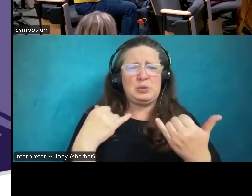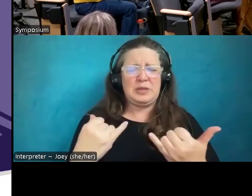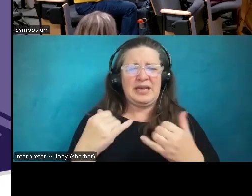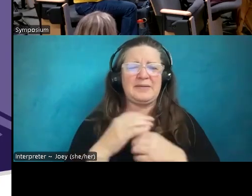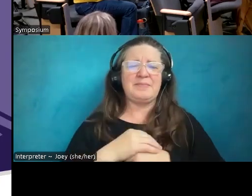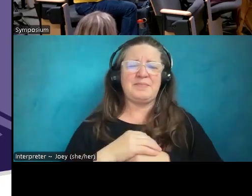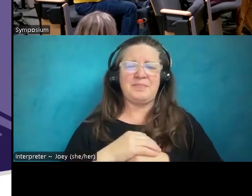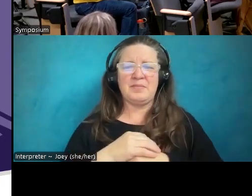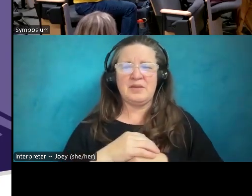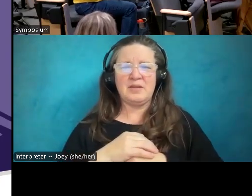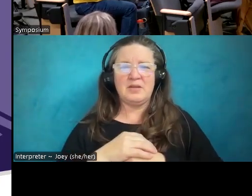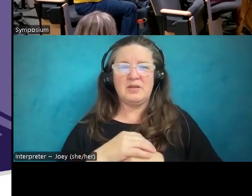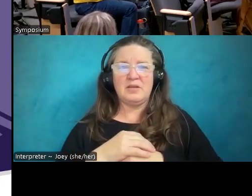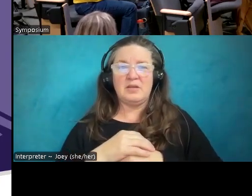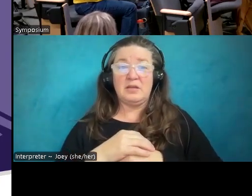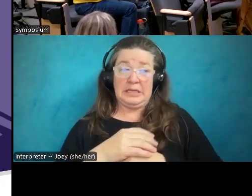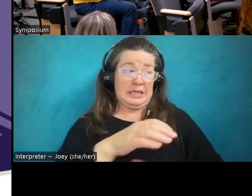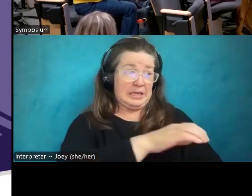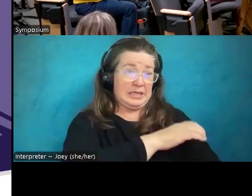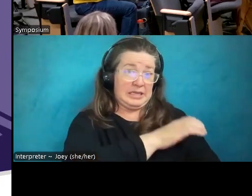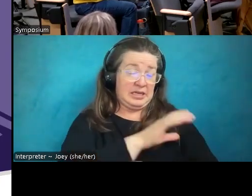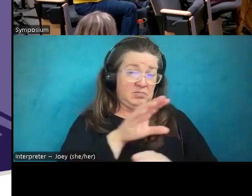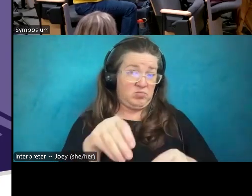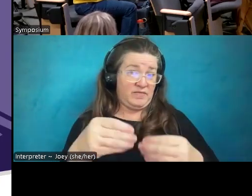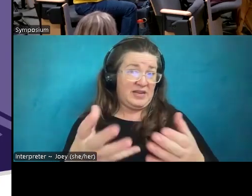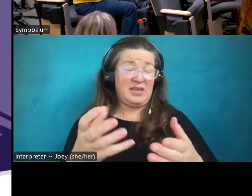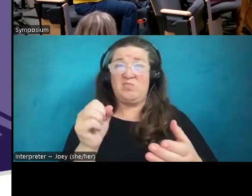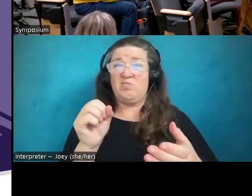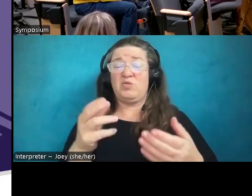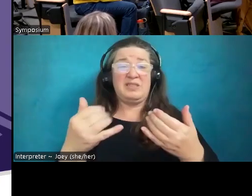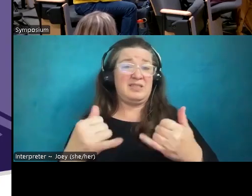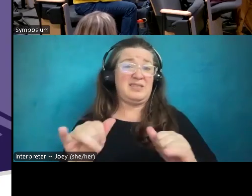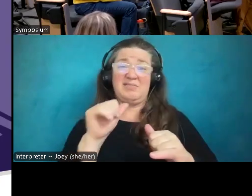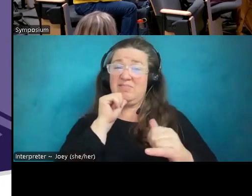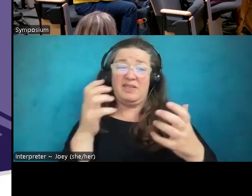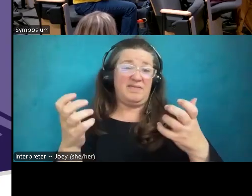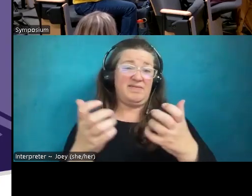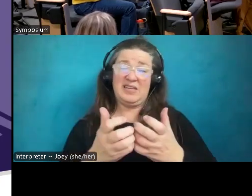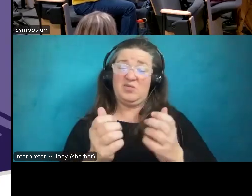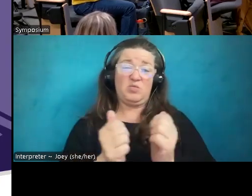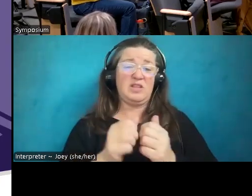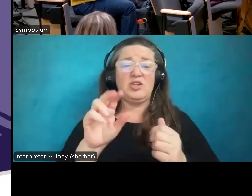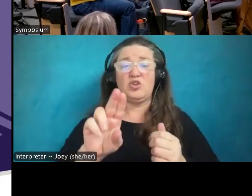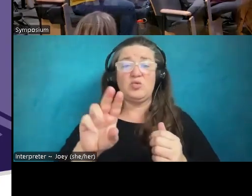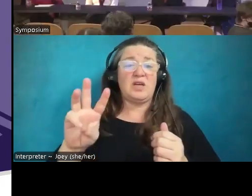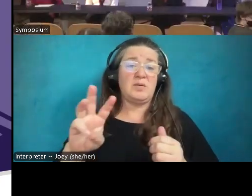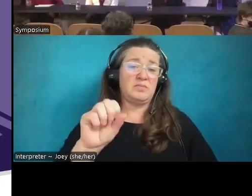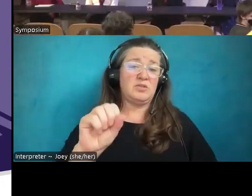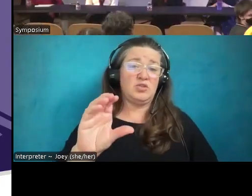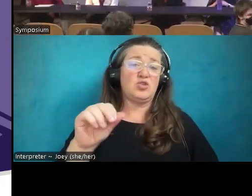does the clinic provide this, or is it still outside of UW scope of work with long COVID? Thank you.